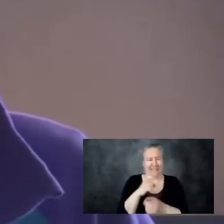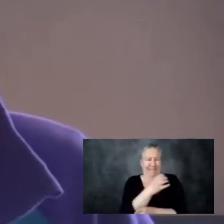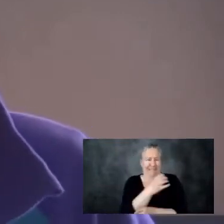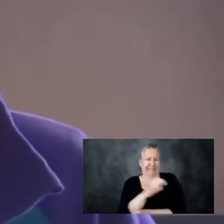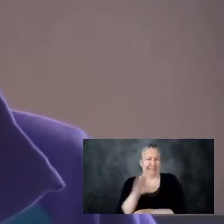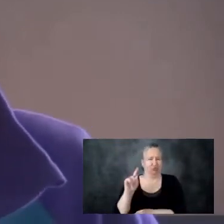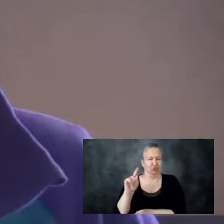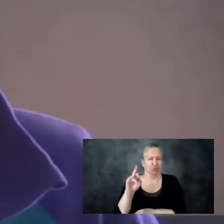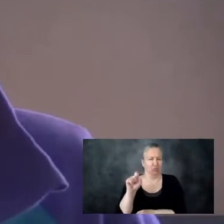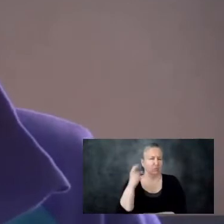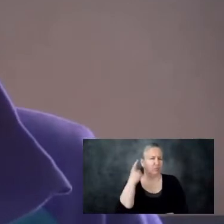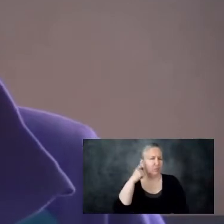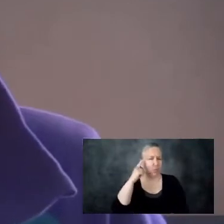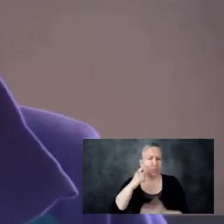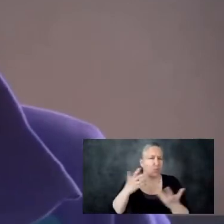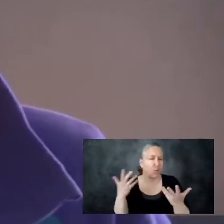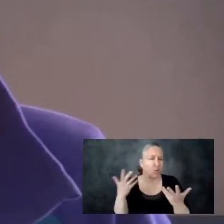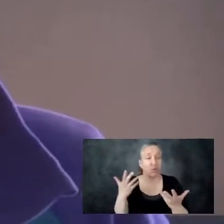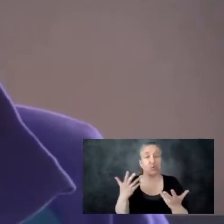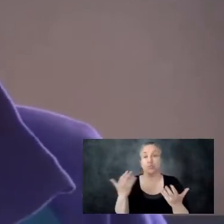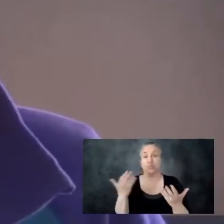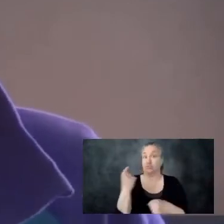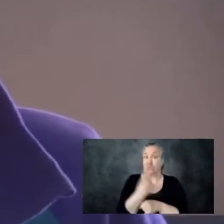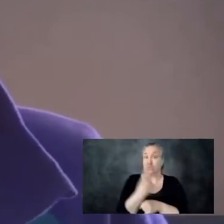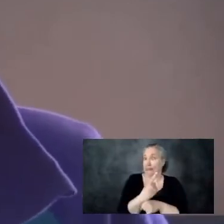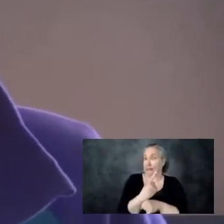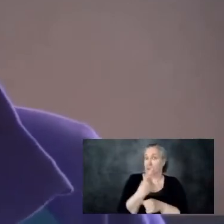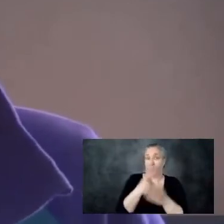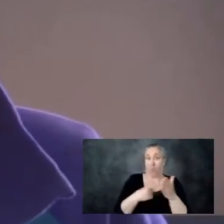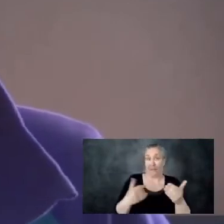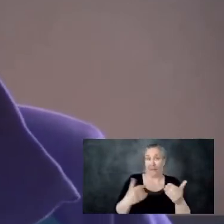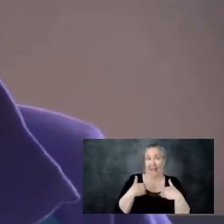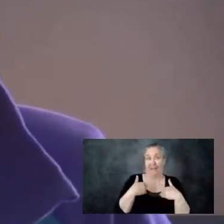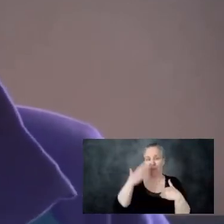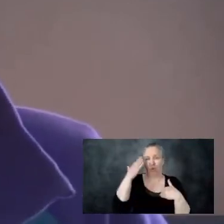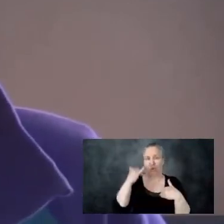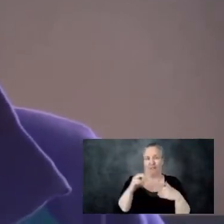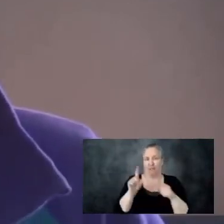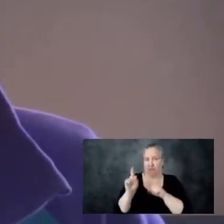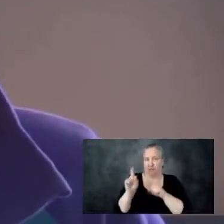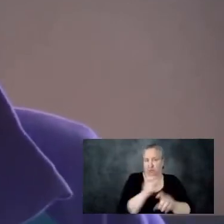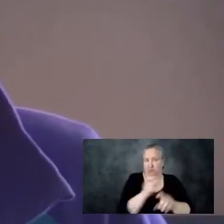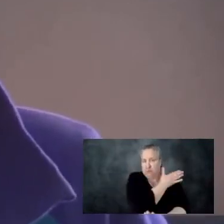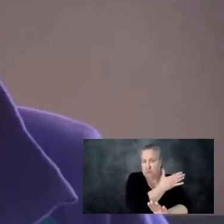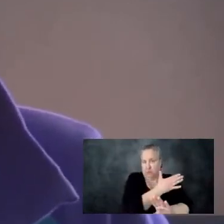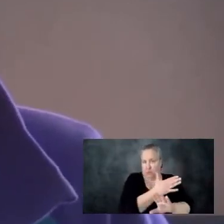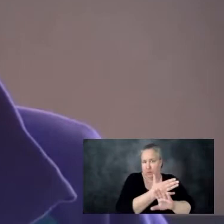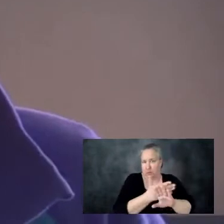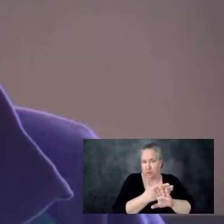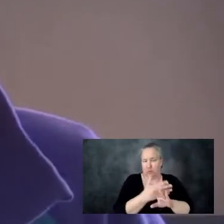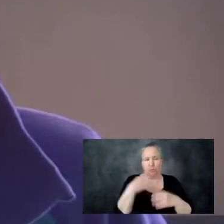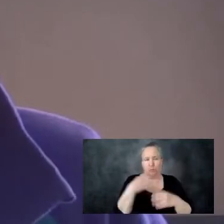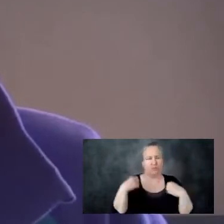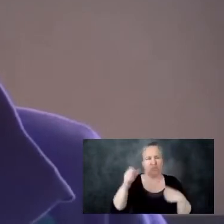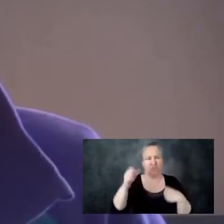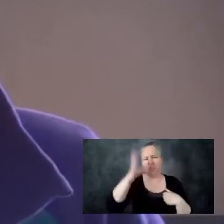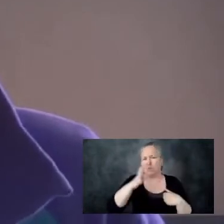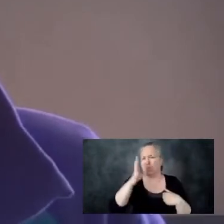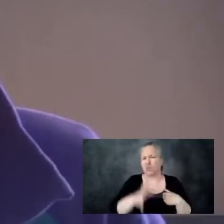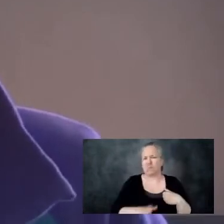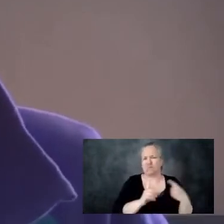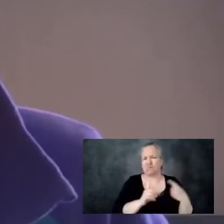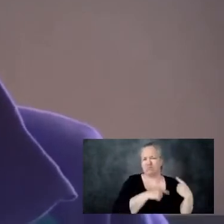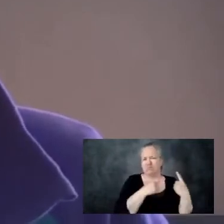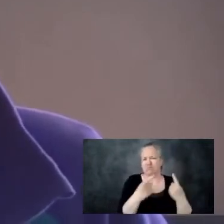trials? Well, we are where we are today because of clinical trials, because of brave men and women before us